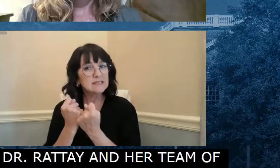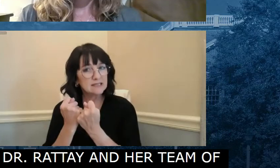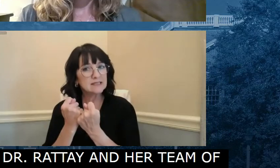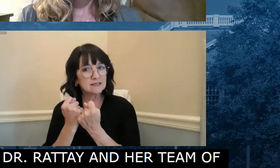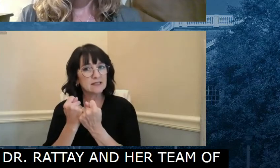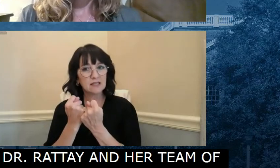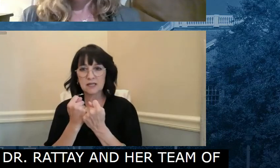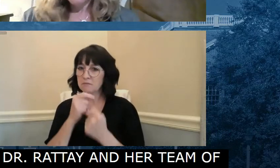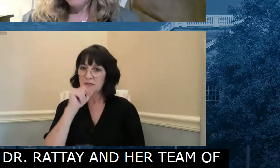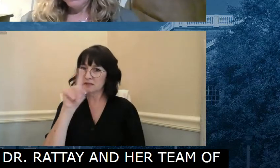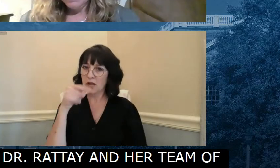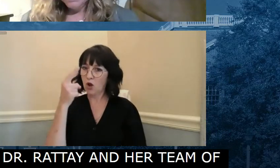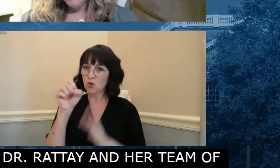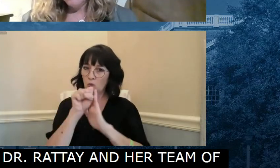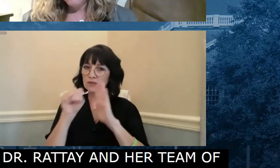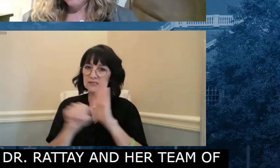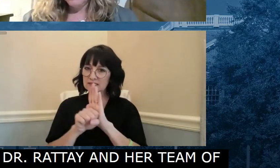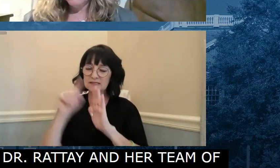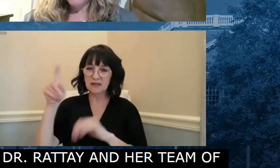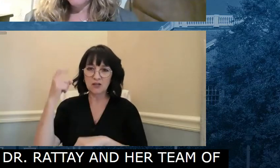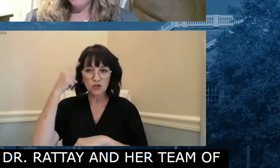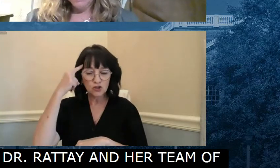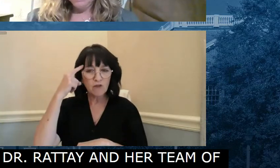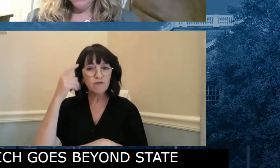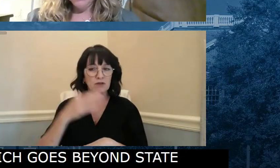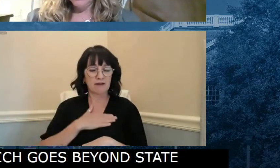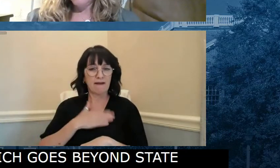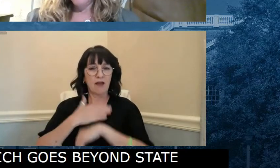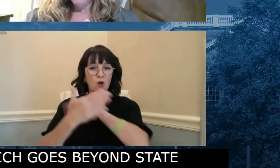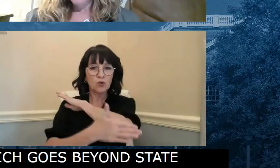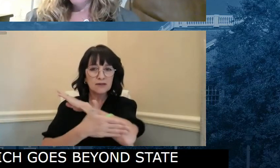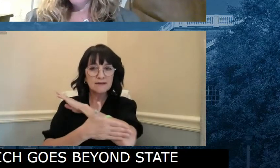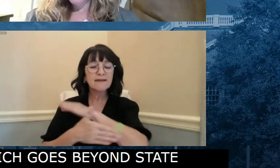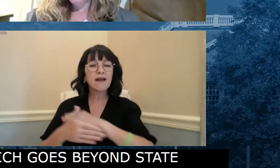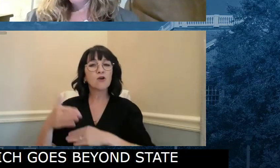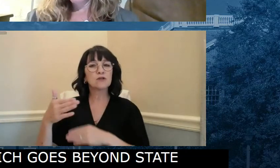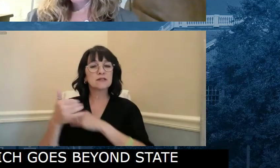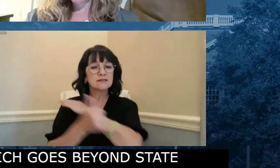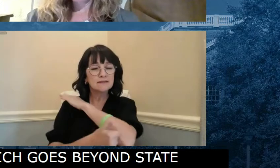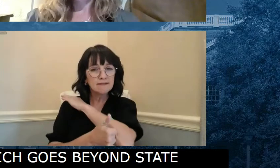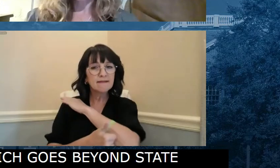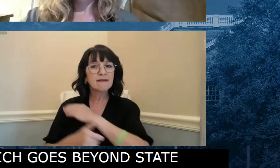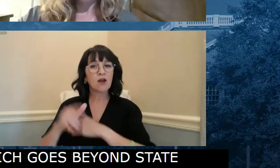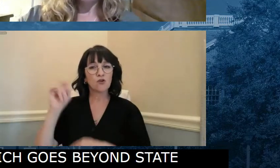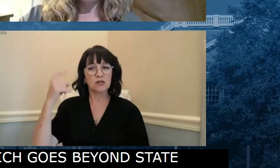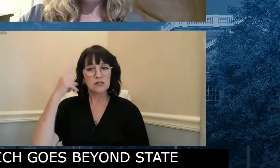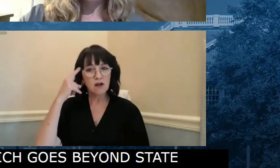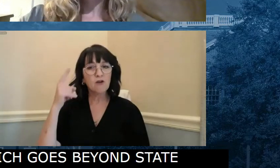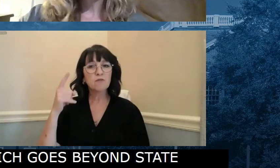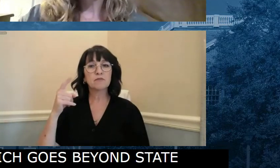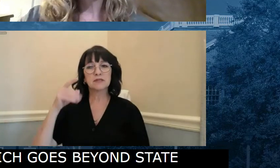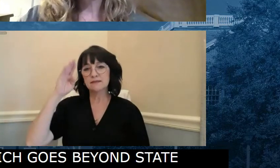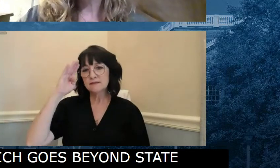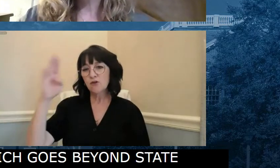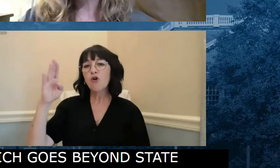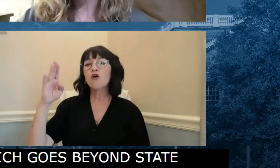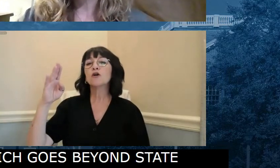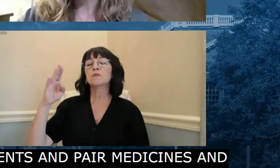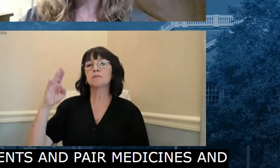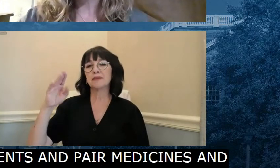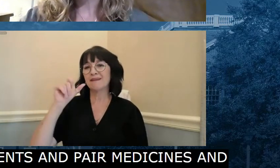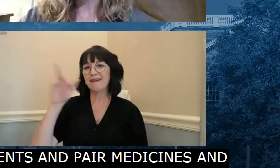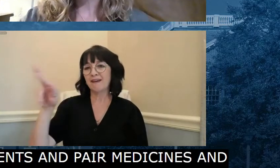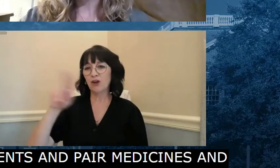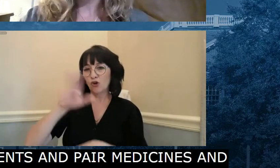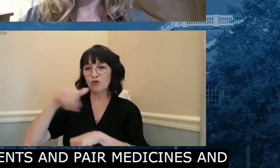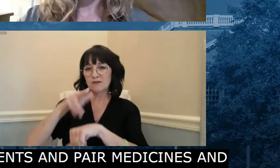state government into county governments, and our paramedics and our Army and Air National Guard, the hospitals, the pharmacies have come up